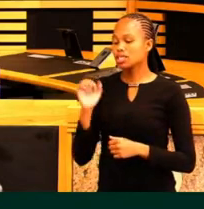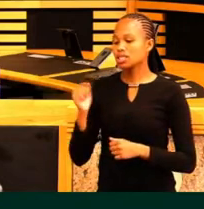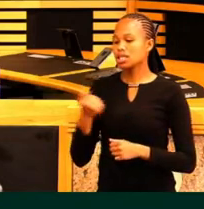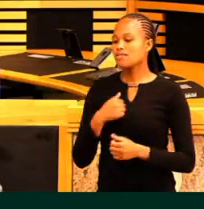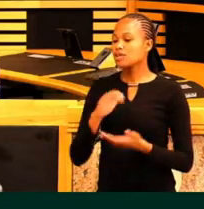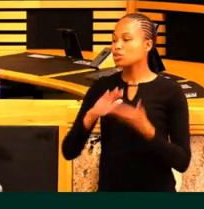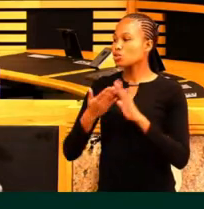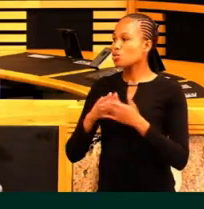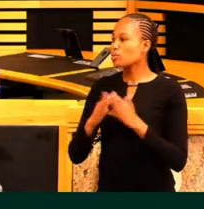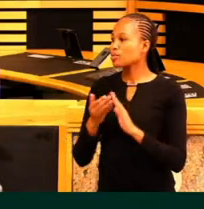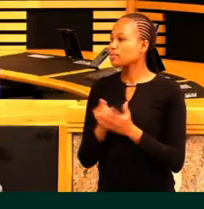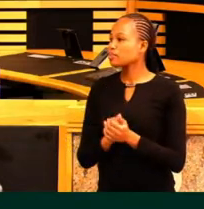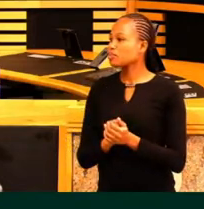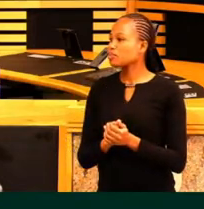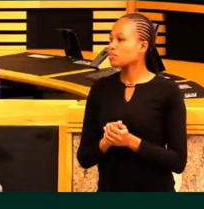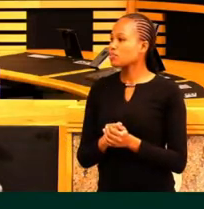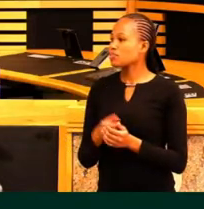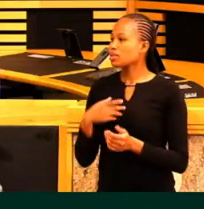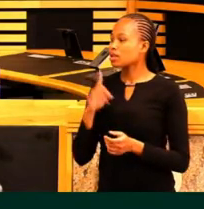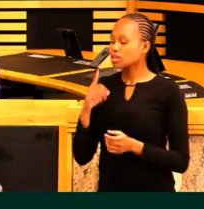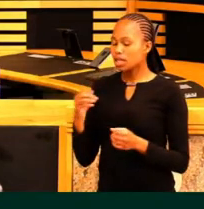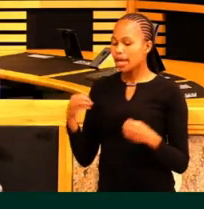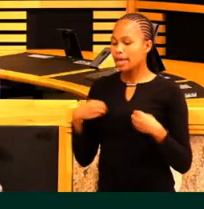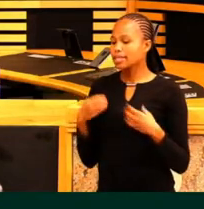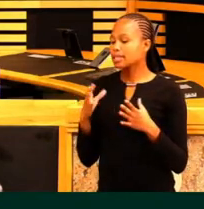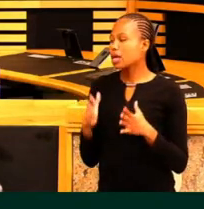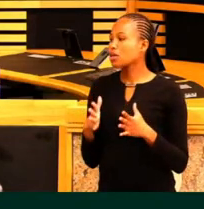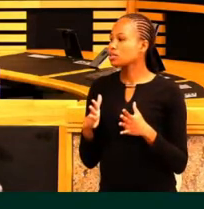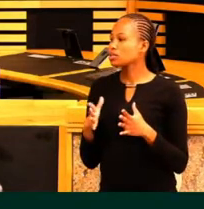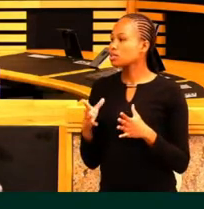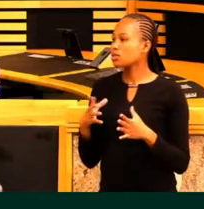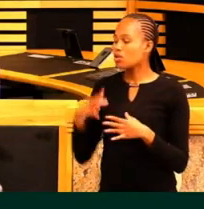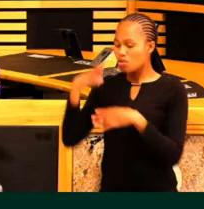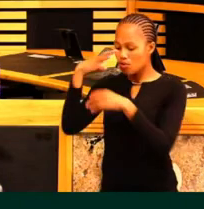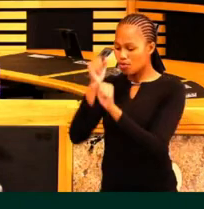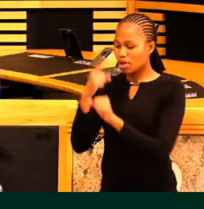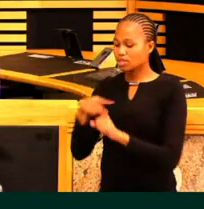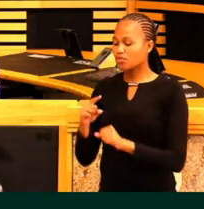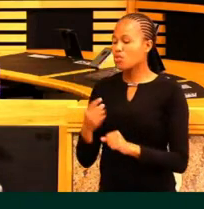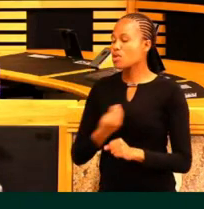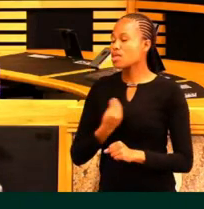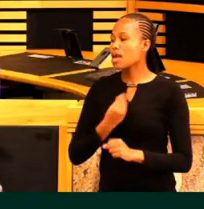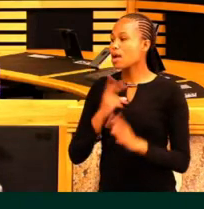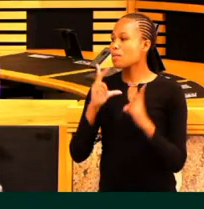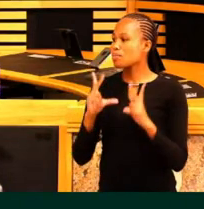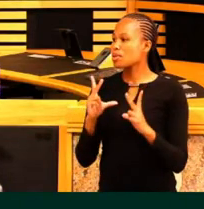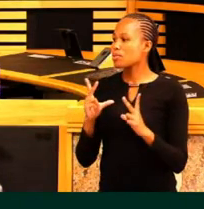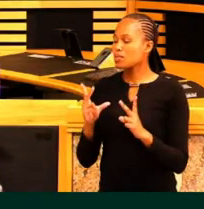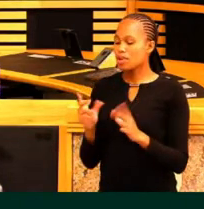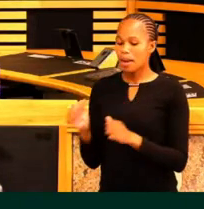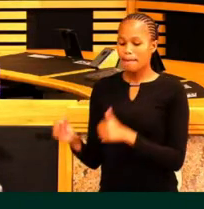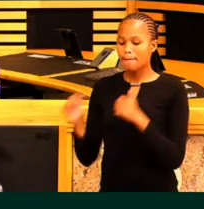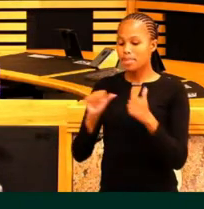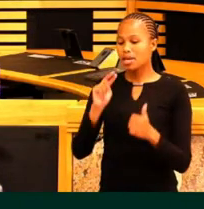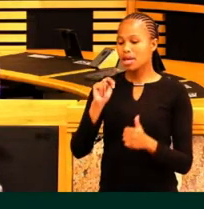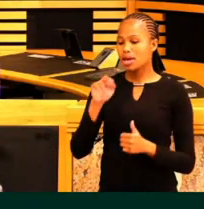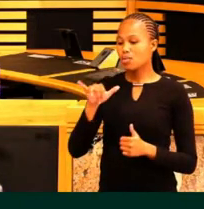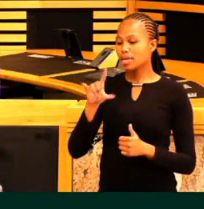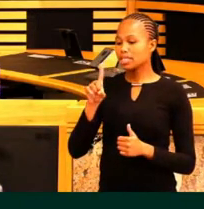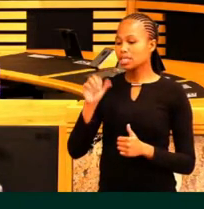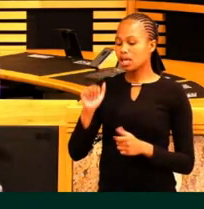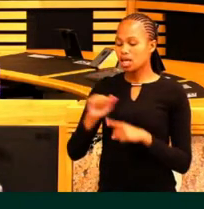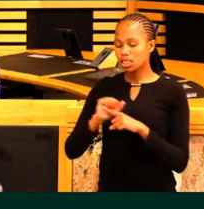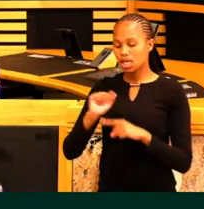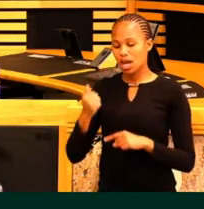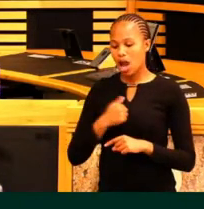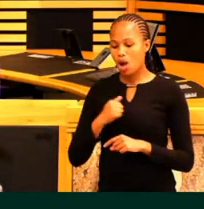we should push entrepreneurship as a main focus for young people we should bring nyta to train our people to